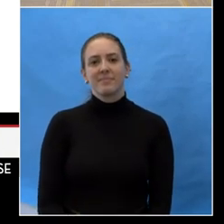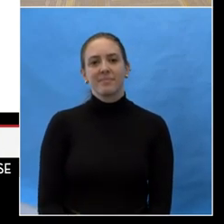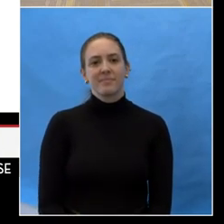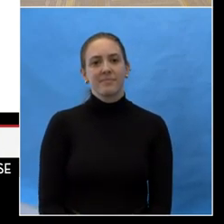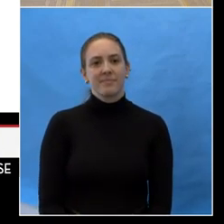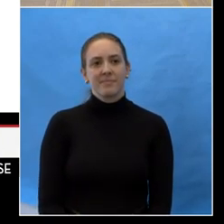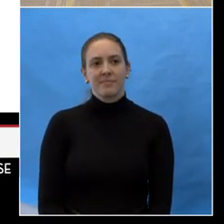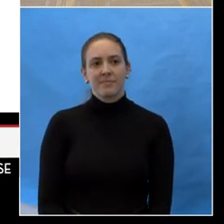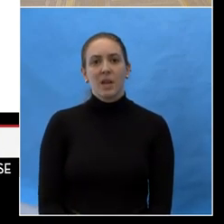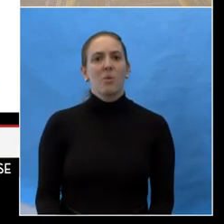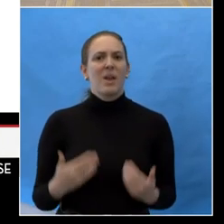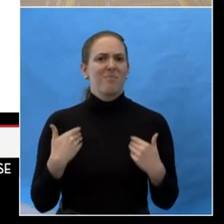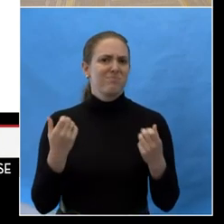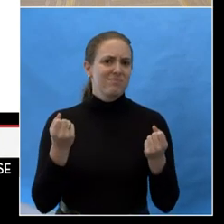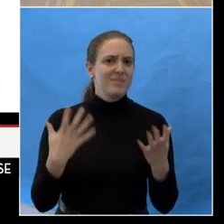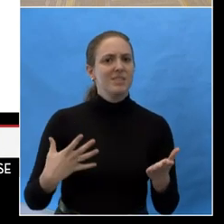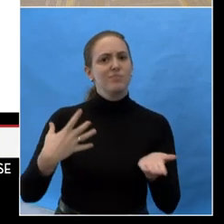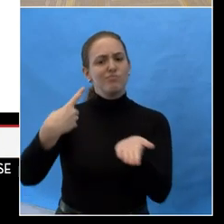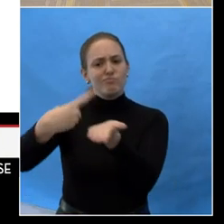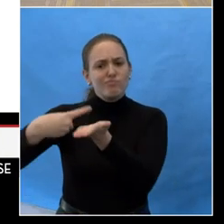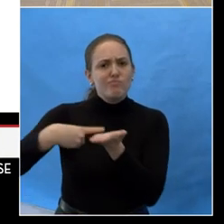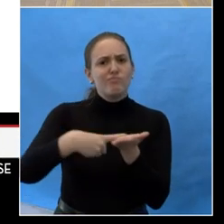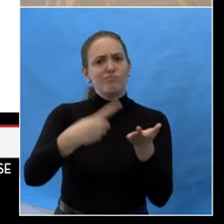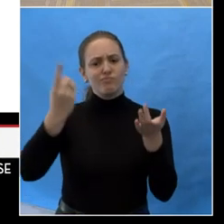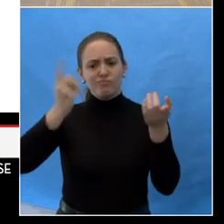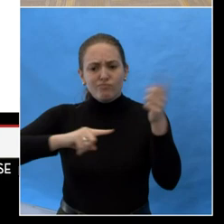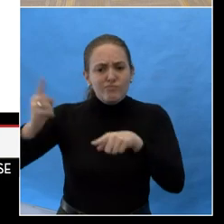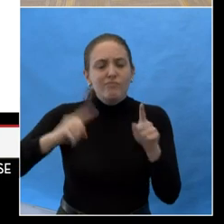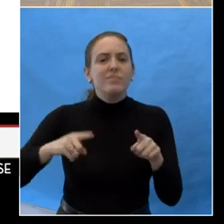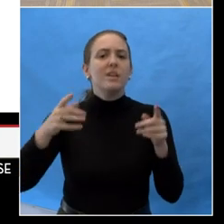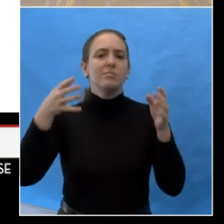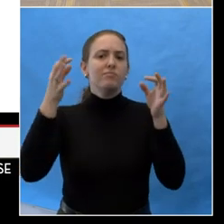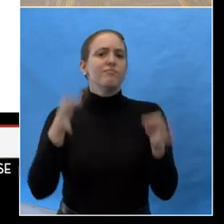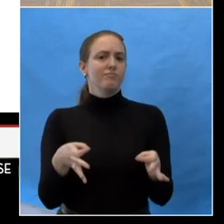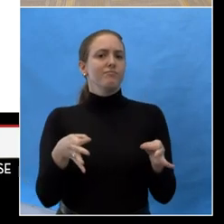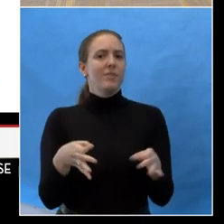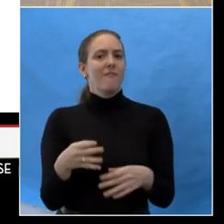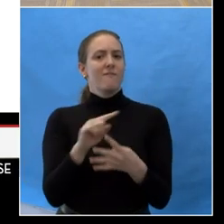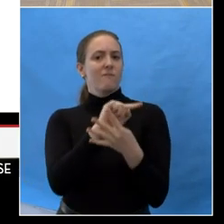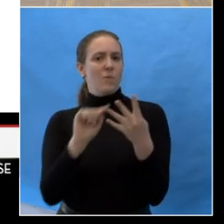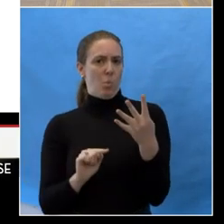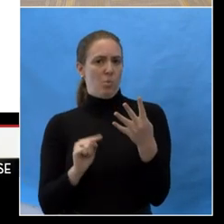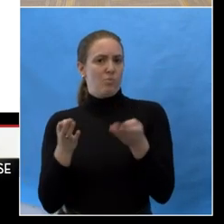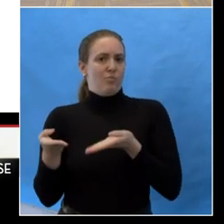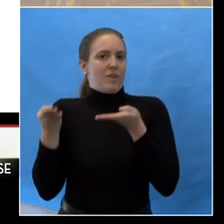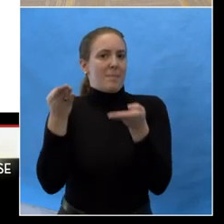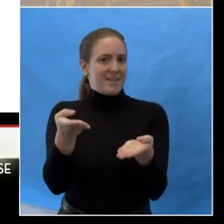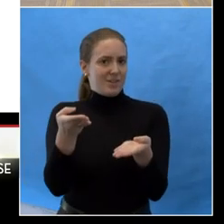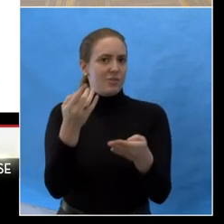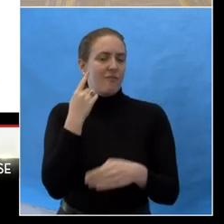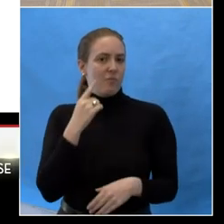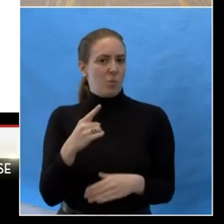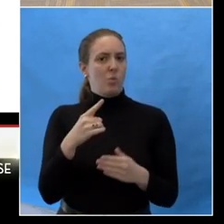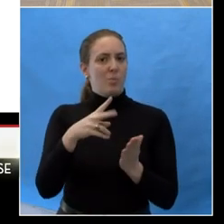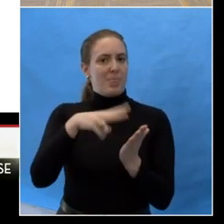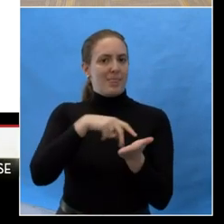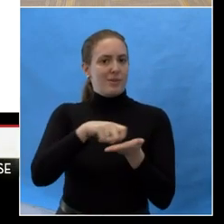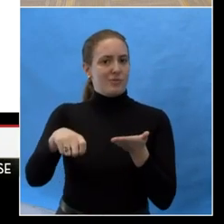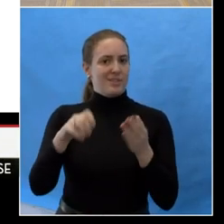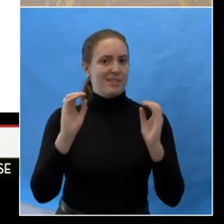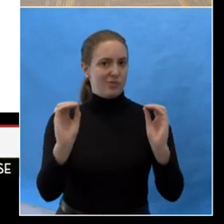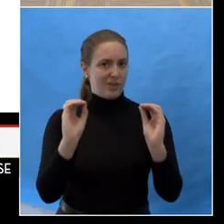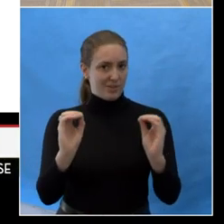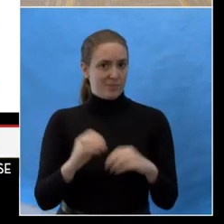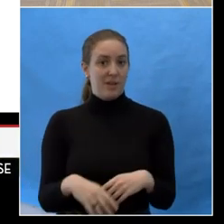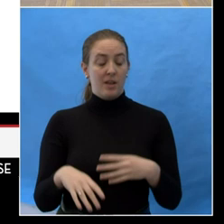Through deliberative sessions, the task force came to consensus on 4 primary recommendations for literacy instruction. The first and